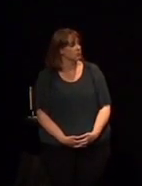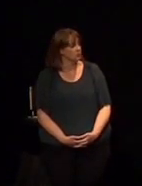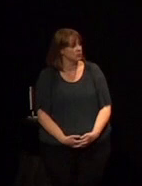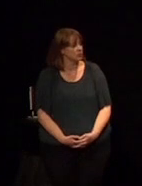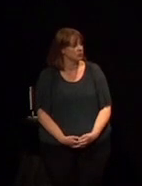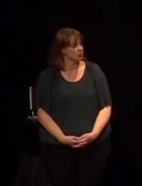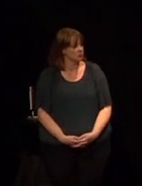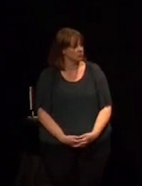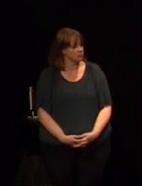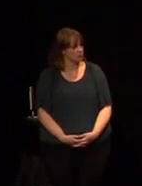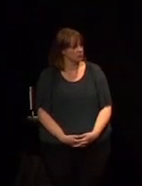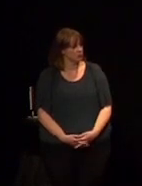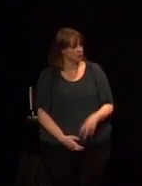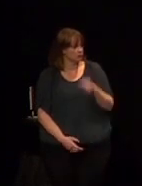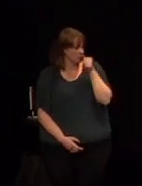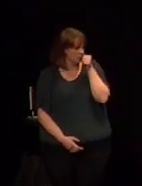I agree with what you said.